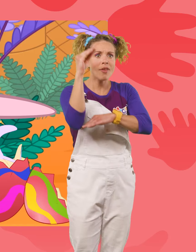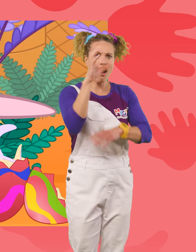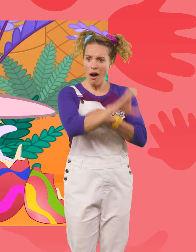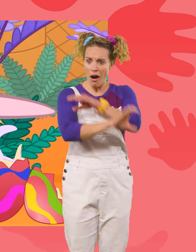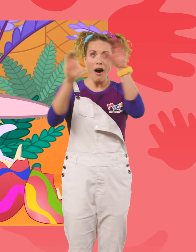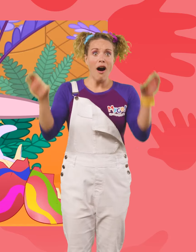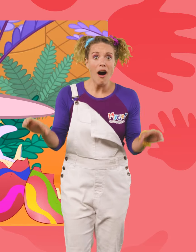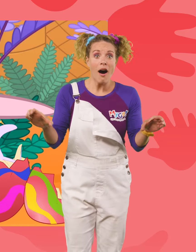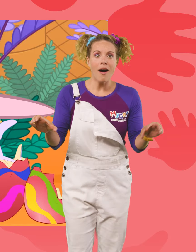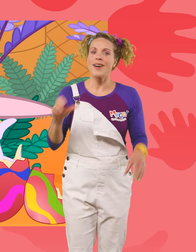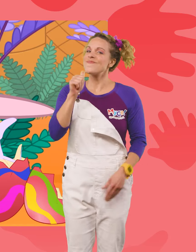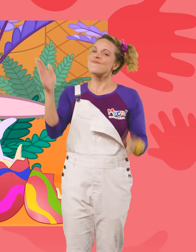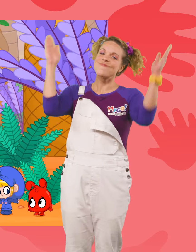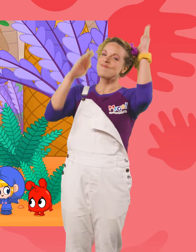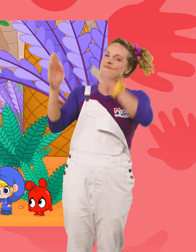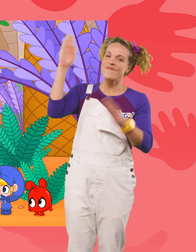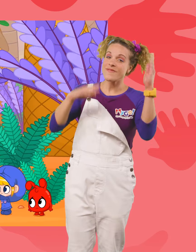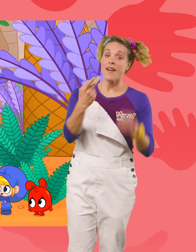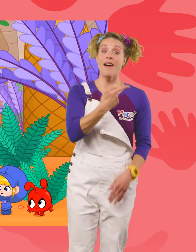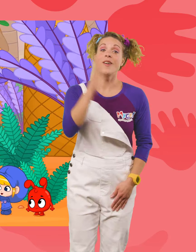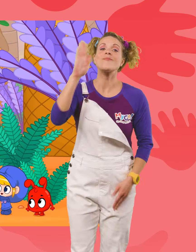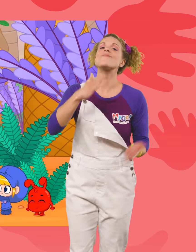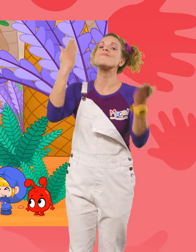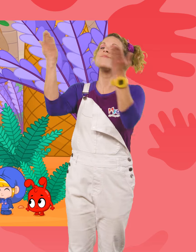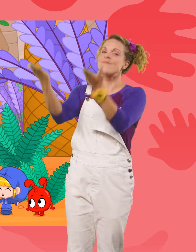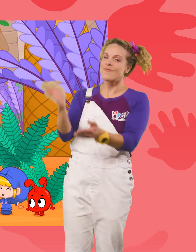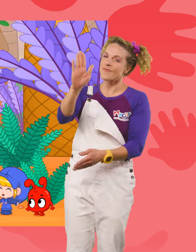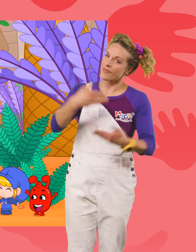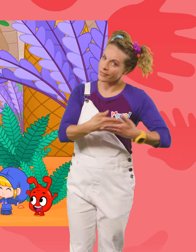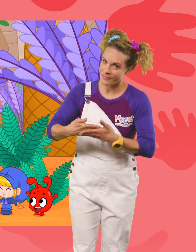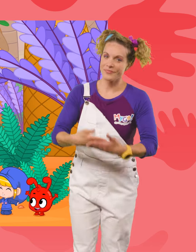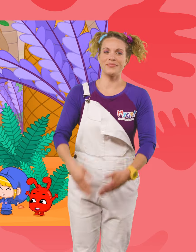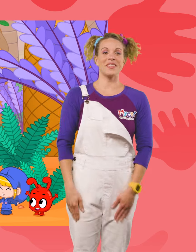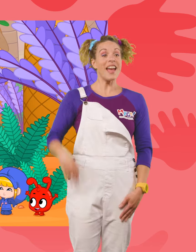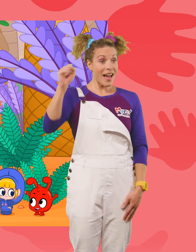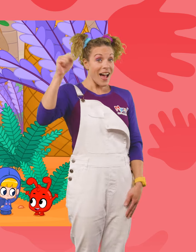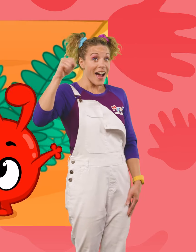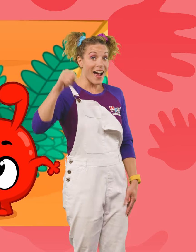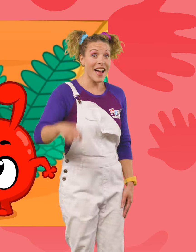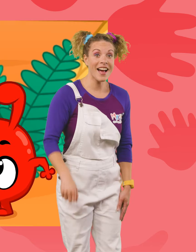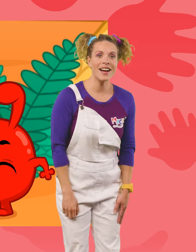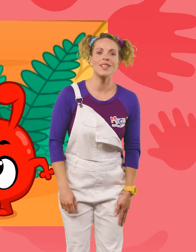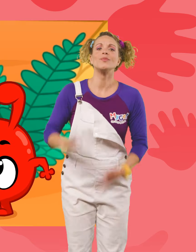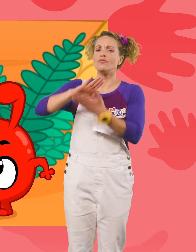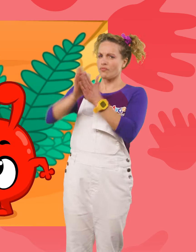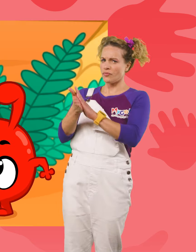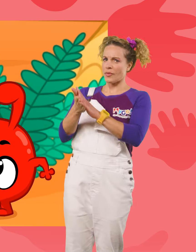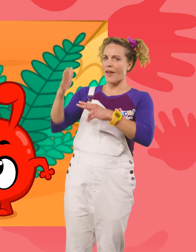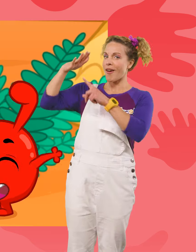Don't worry, Morphle and I will bring your baby back to you! Yeah! Morph into